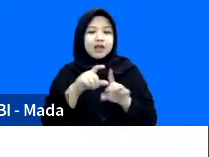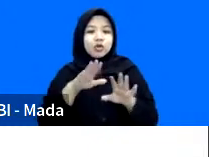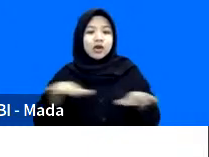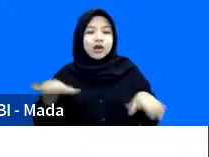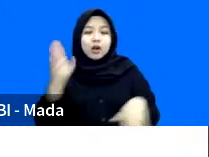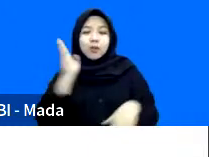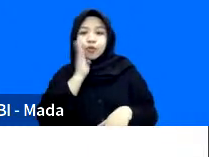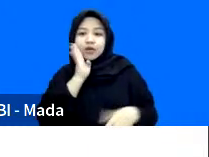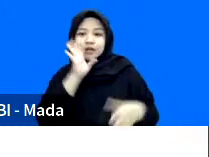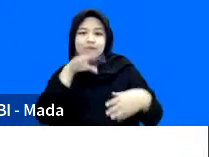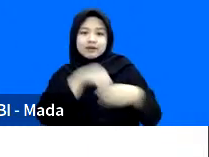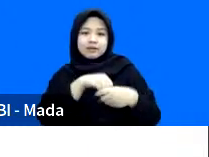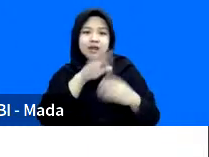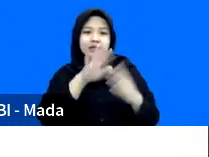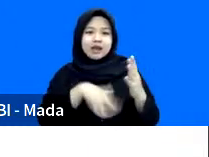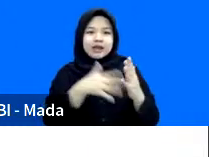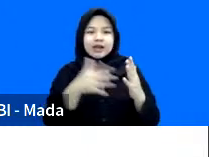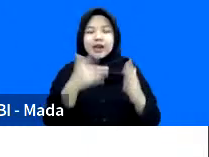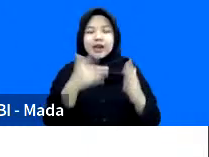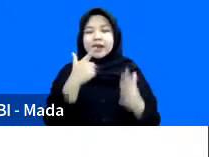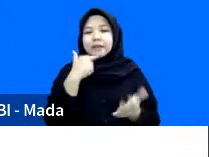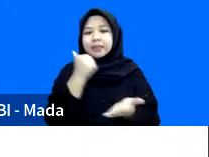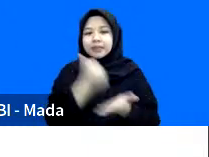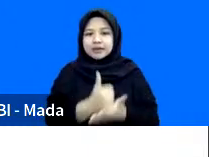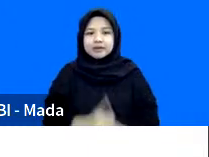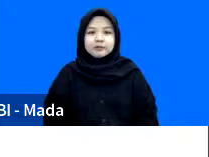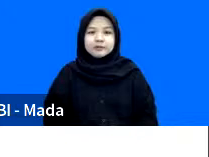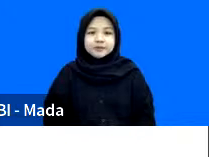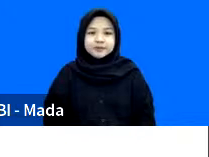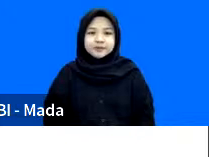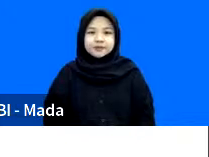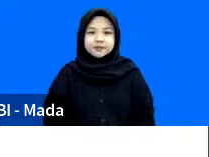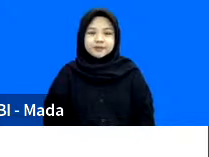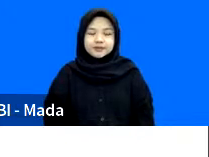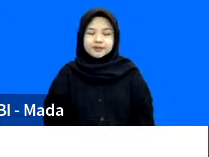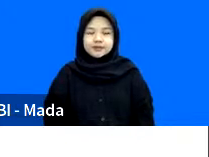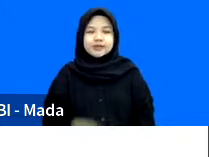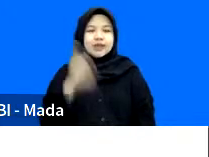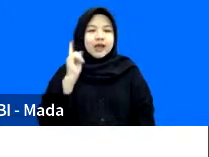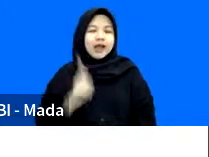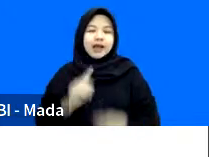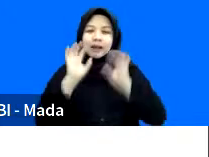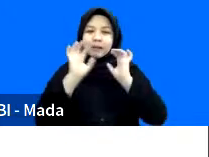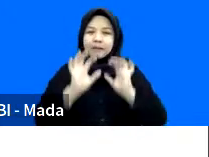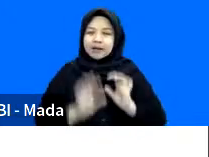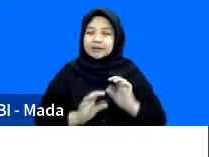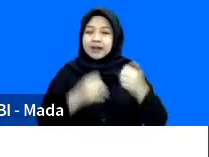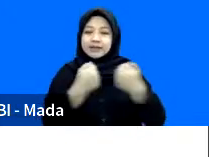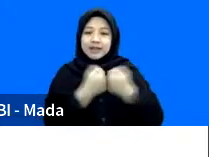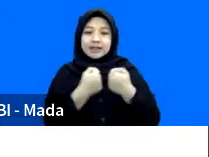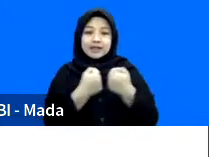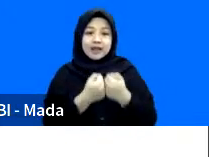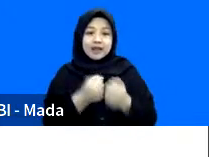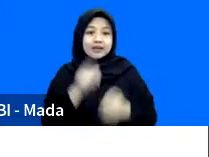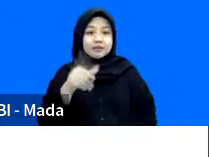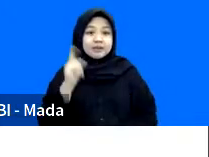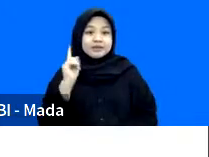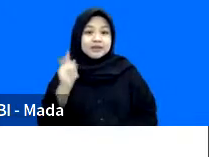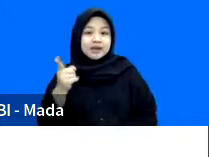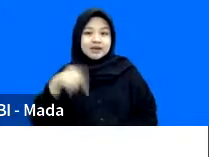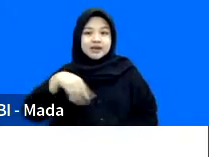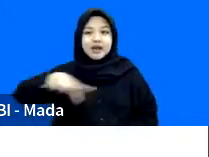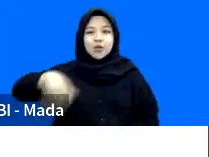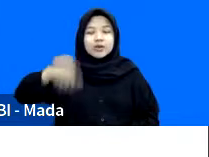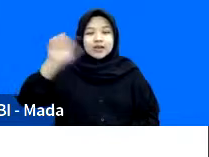agenda. And while there's a lot of challenges that still persist in East Asia and the Pacific and